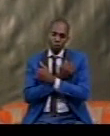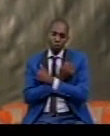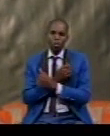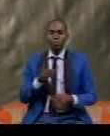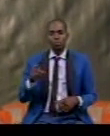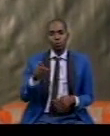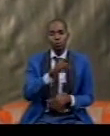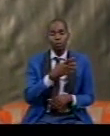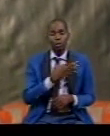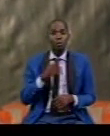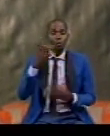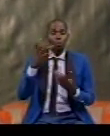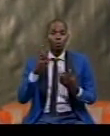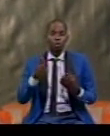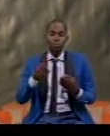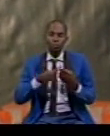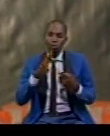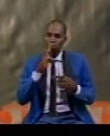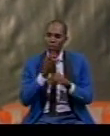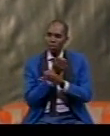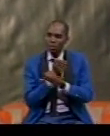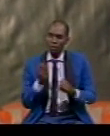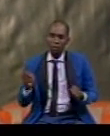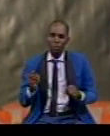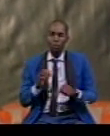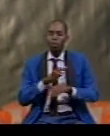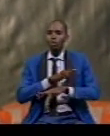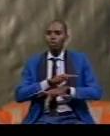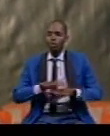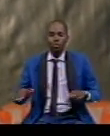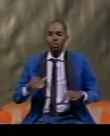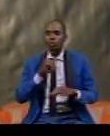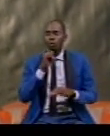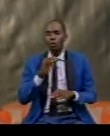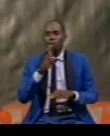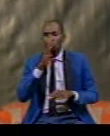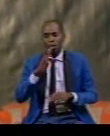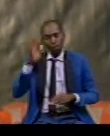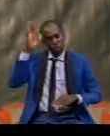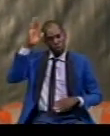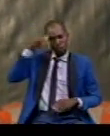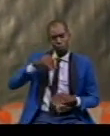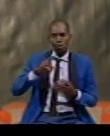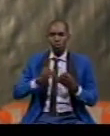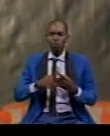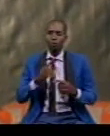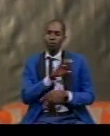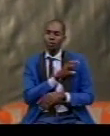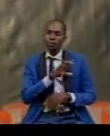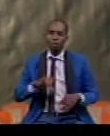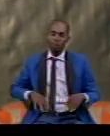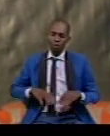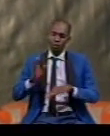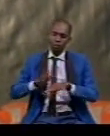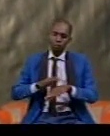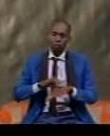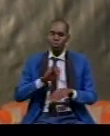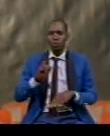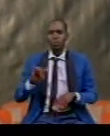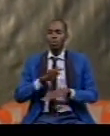heaven. He'll give you salvation. That's the one that brings us into the family of God. He'll give you